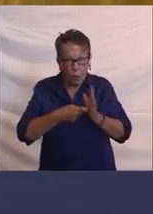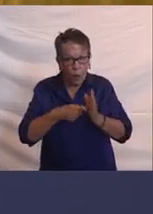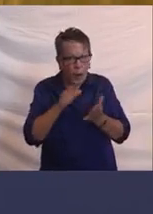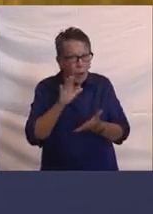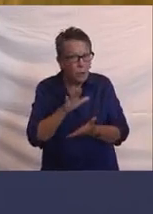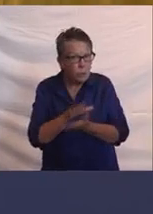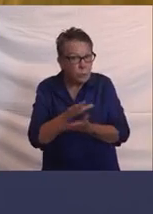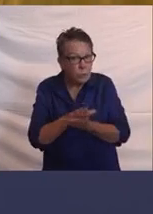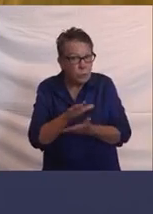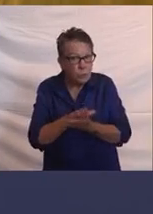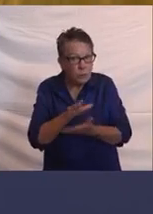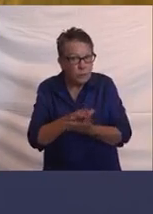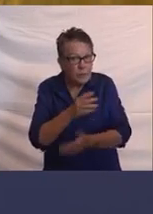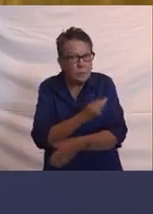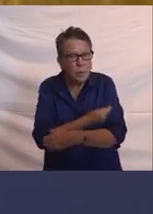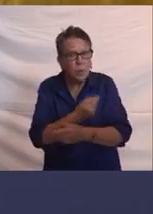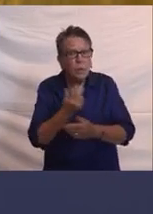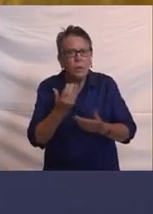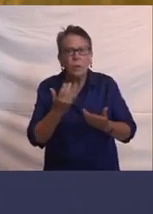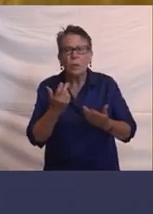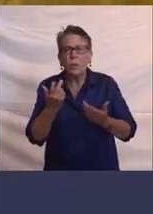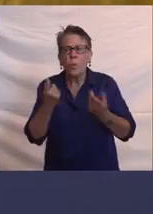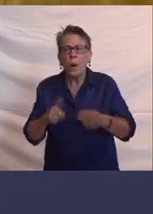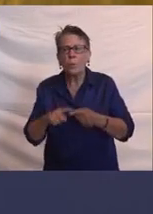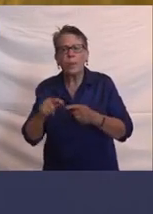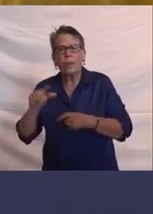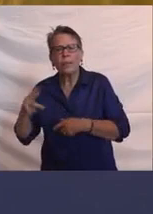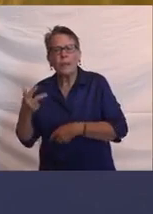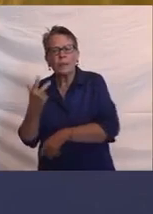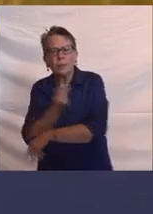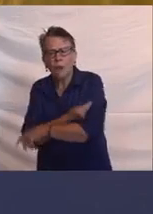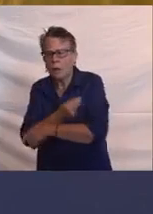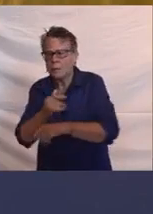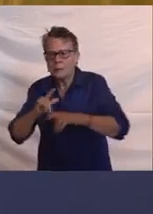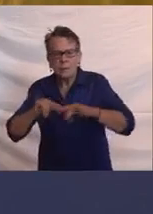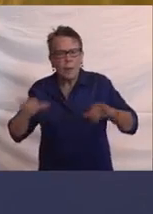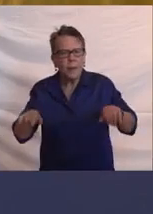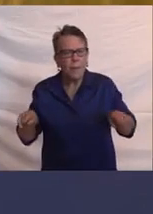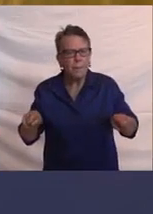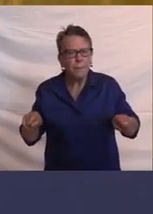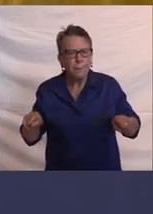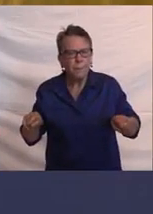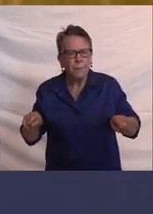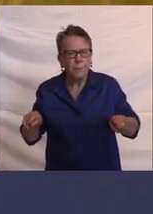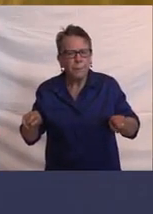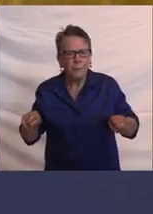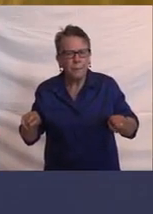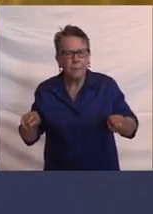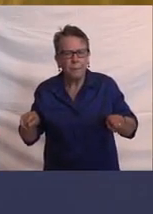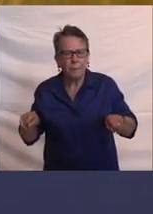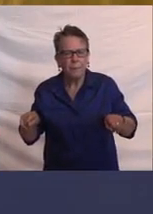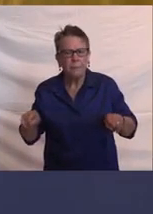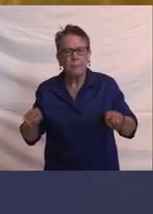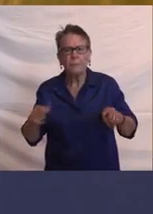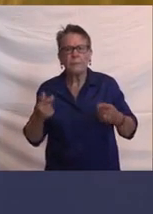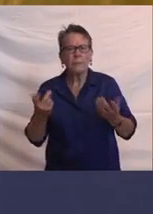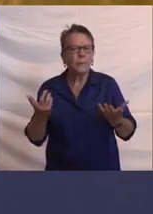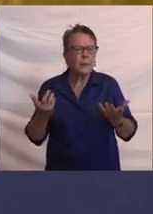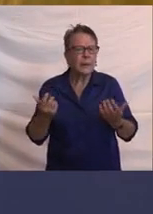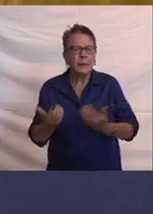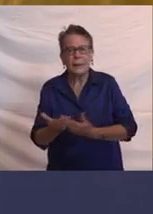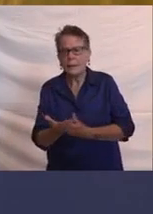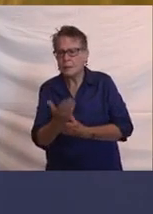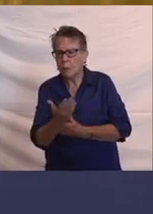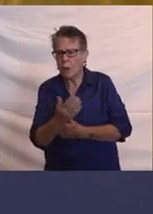program, all those kinds of questions. I believe it was this morning, 3 state legislators announced that they want an